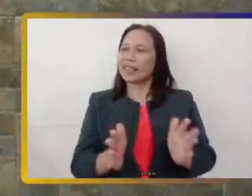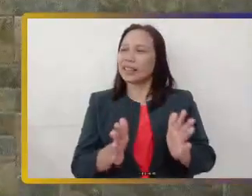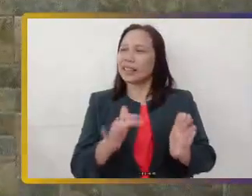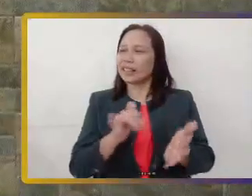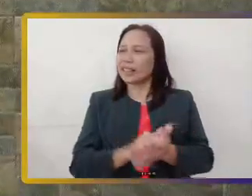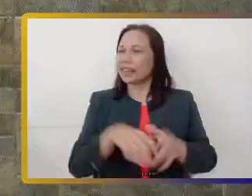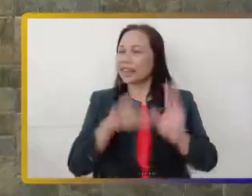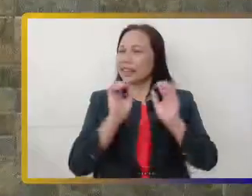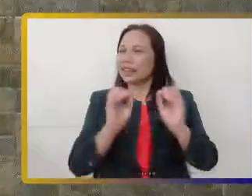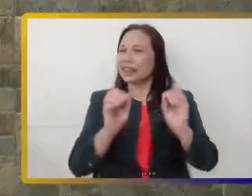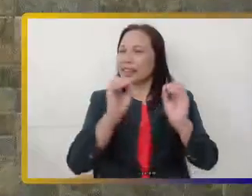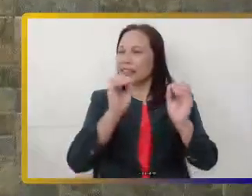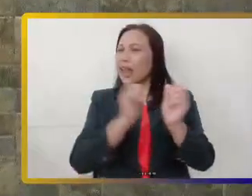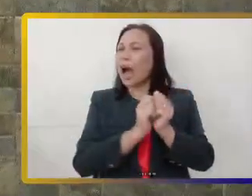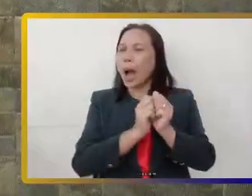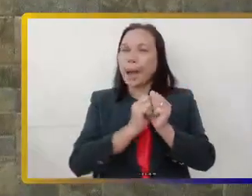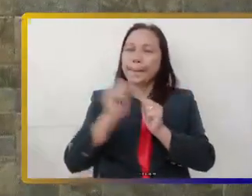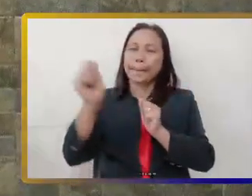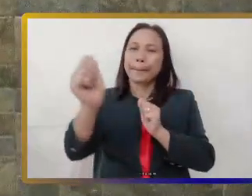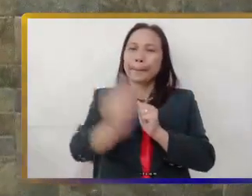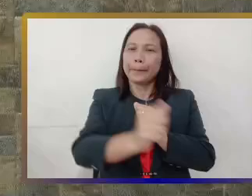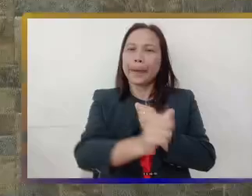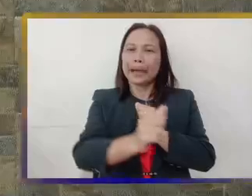krisanismos ngad